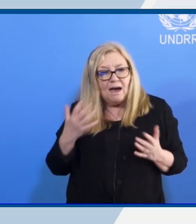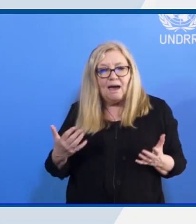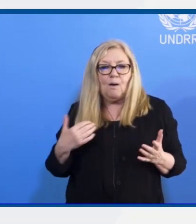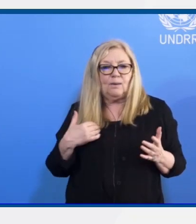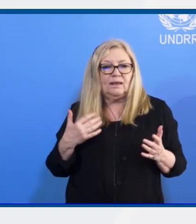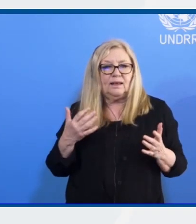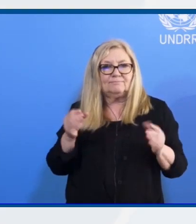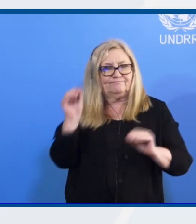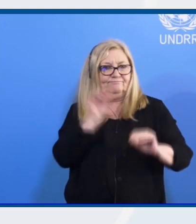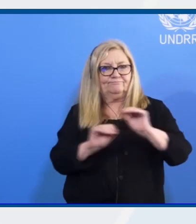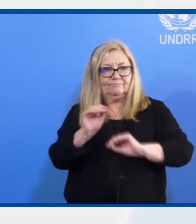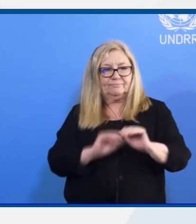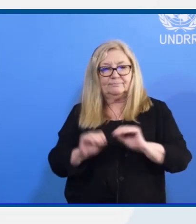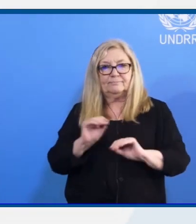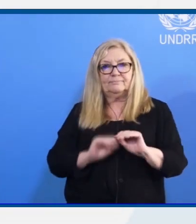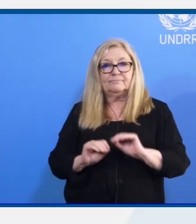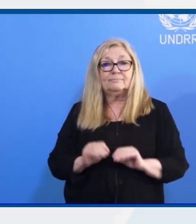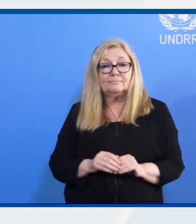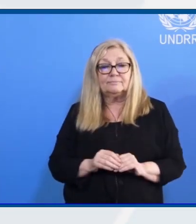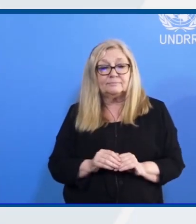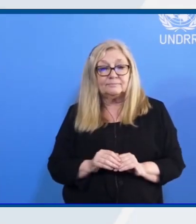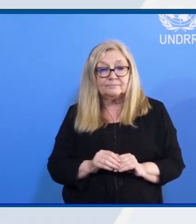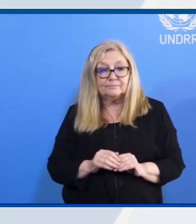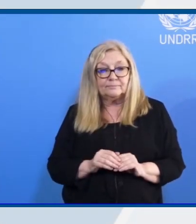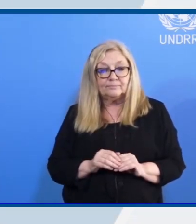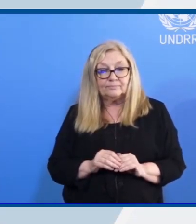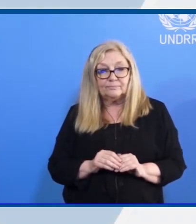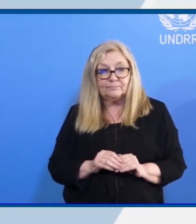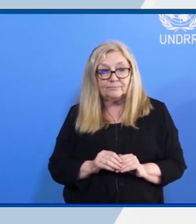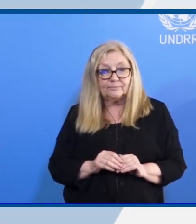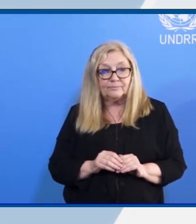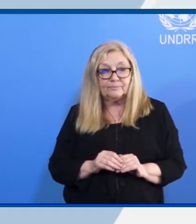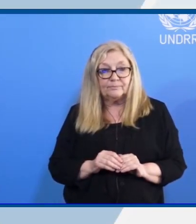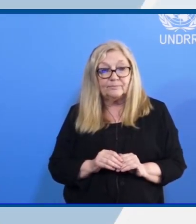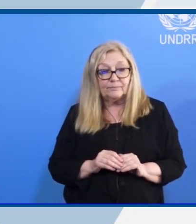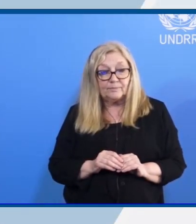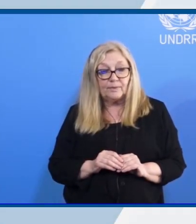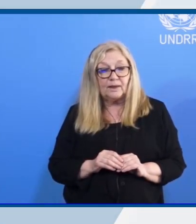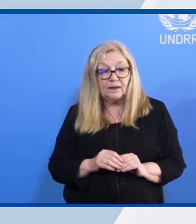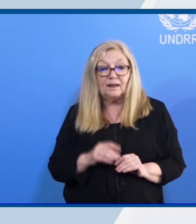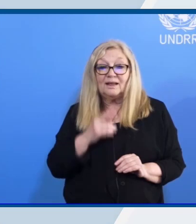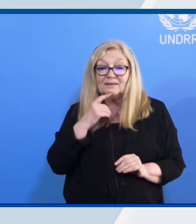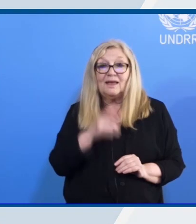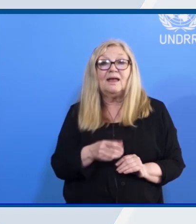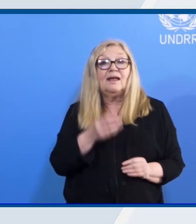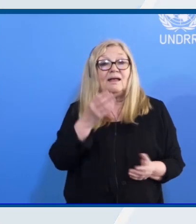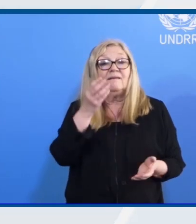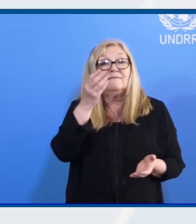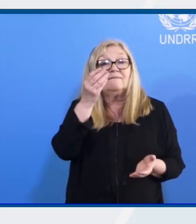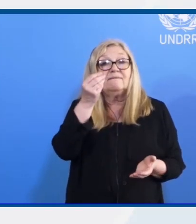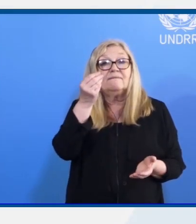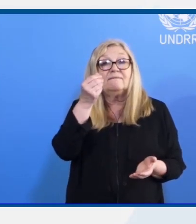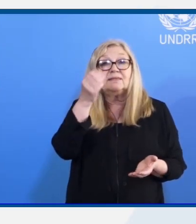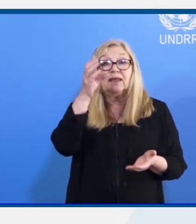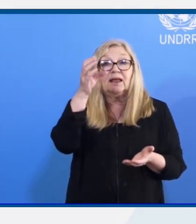project preparedness, about also looking at the impact, whether the impact is really happening or not from those mechanisms. A lot of things